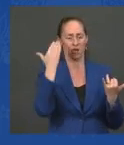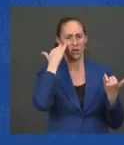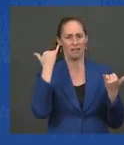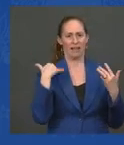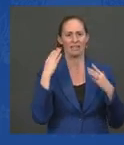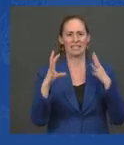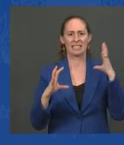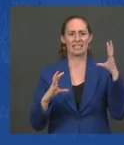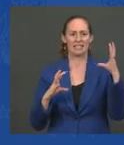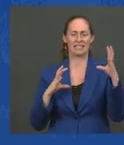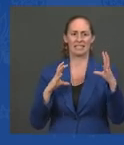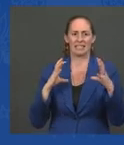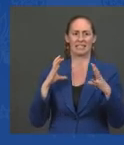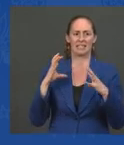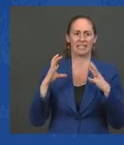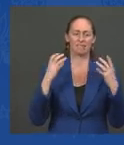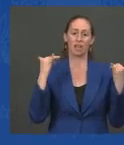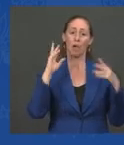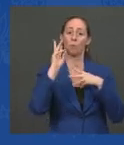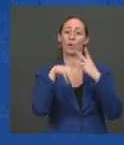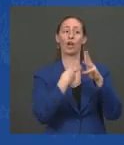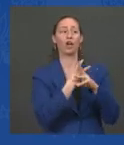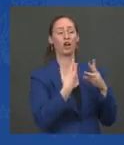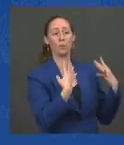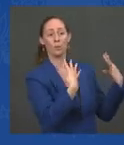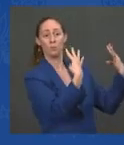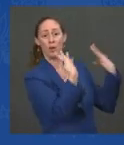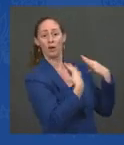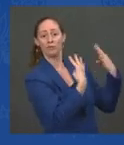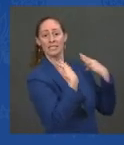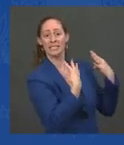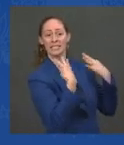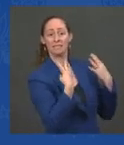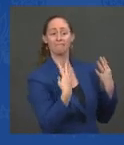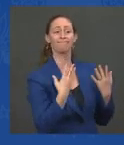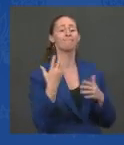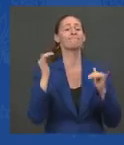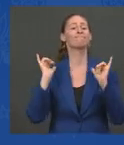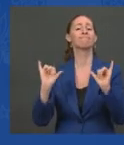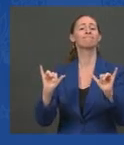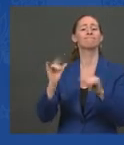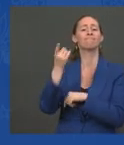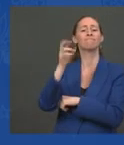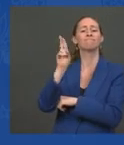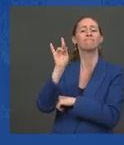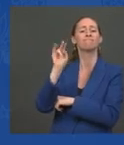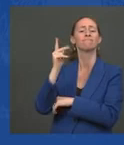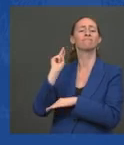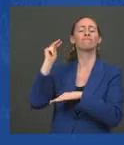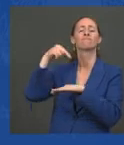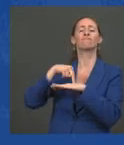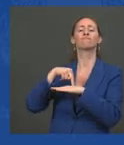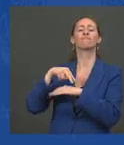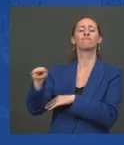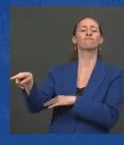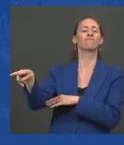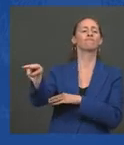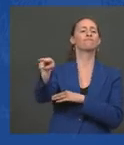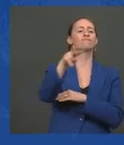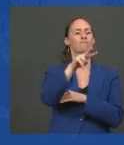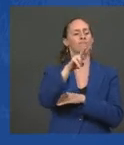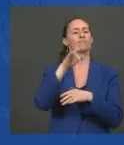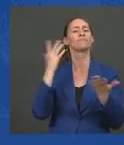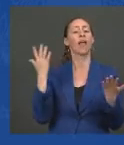display. Dr. King stands determined and brave, looking out the promised land. Across the